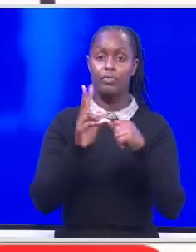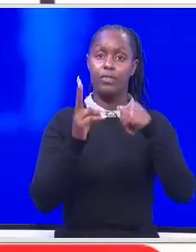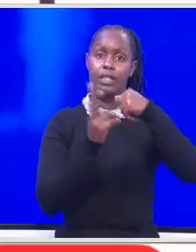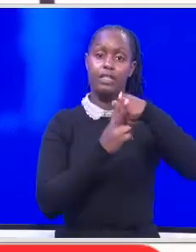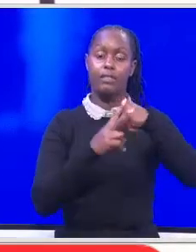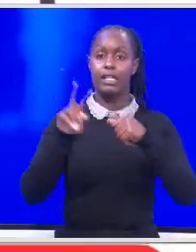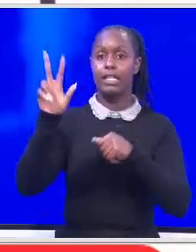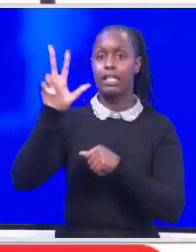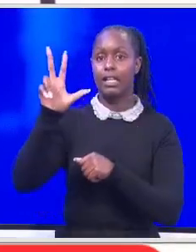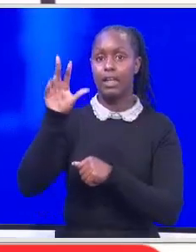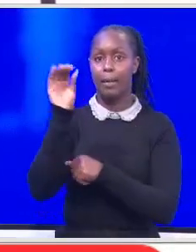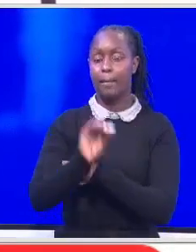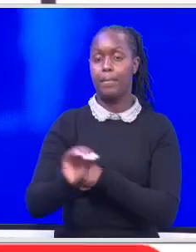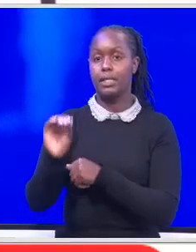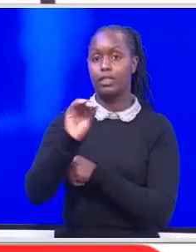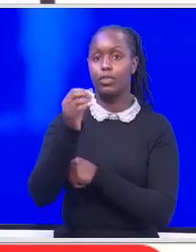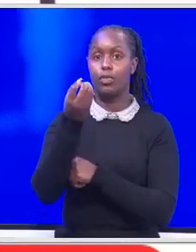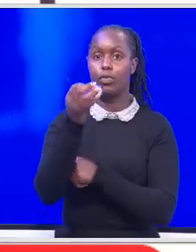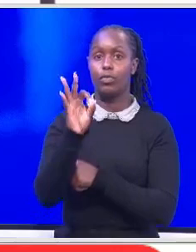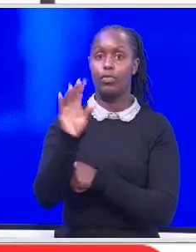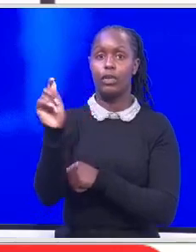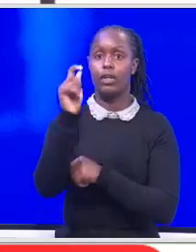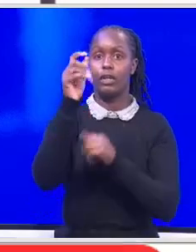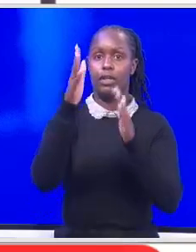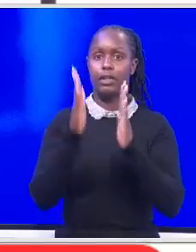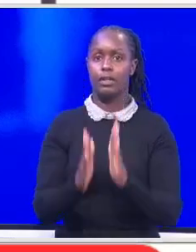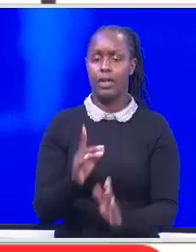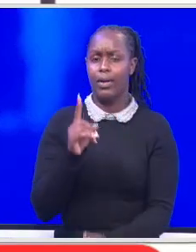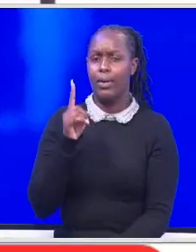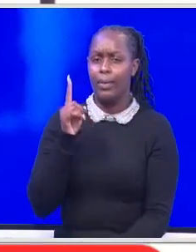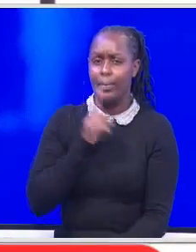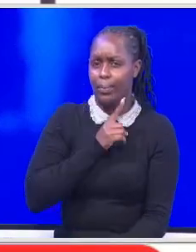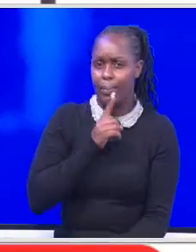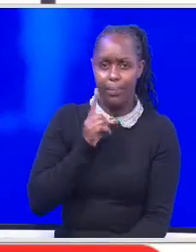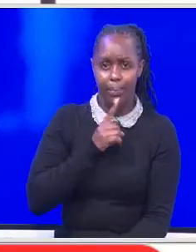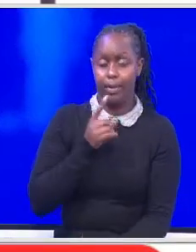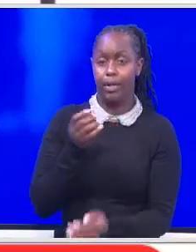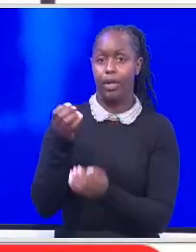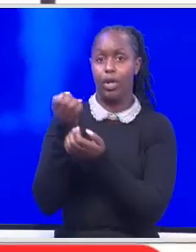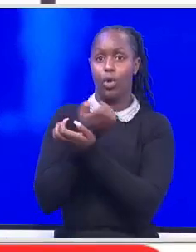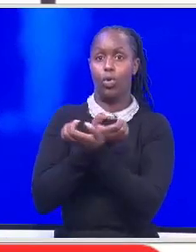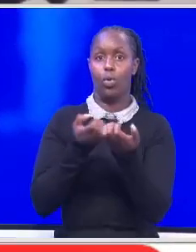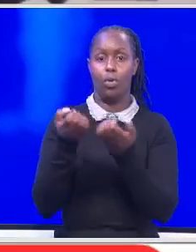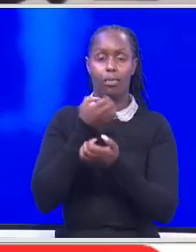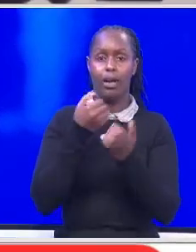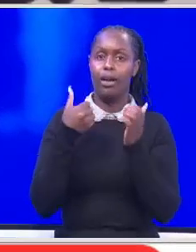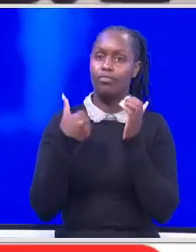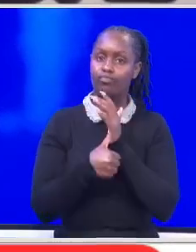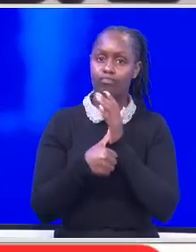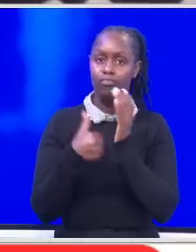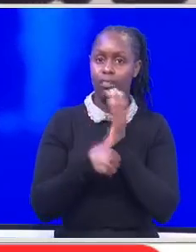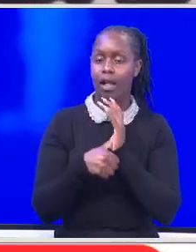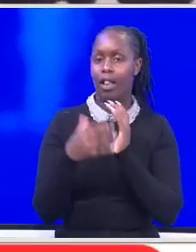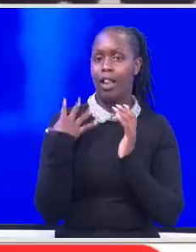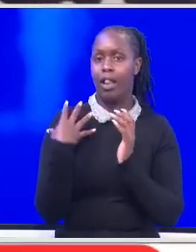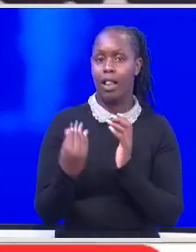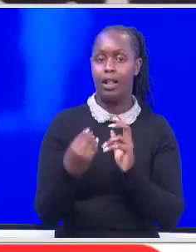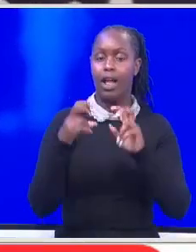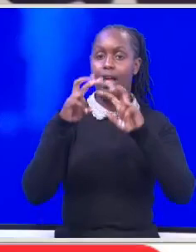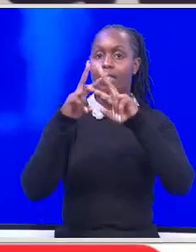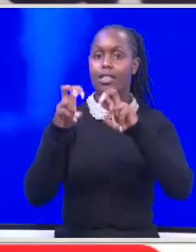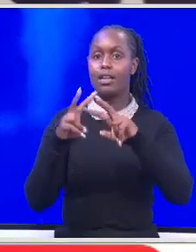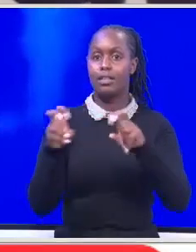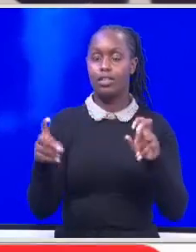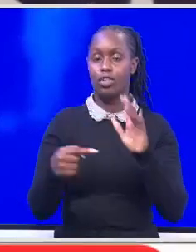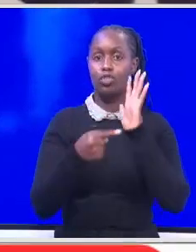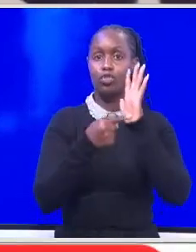Kenyans, are either in severe economic situation currently. The research firm indicates